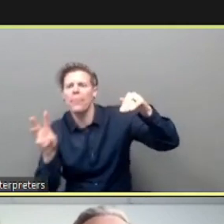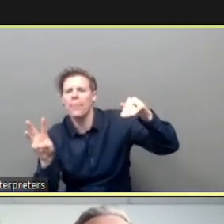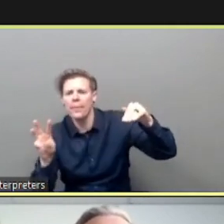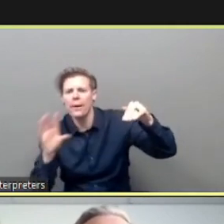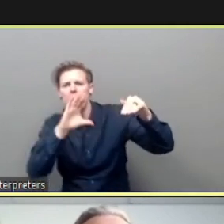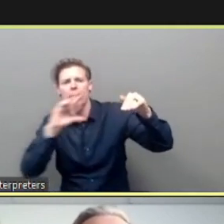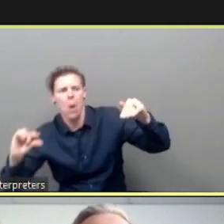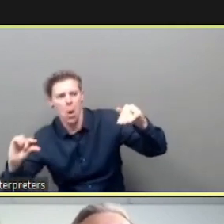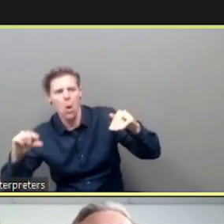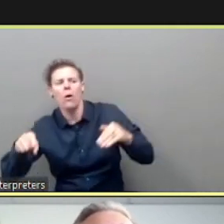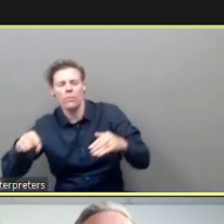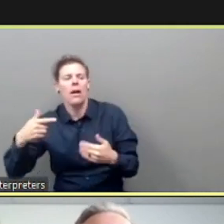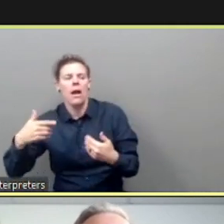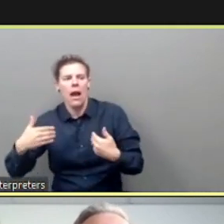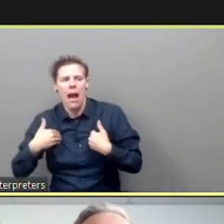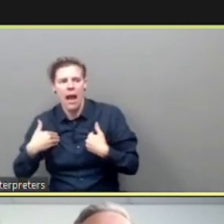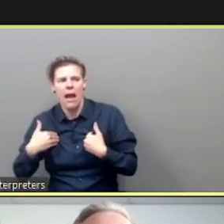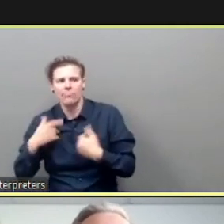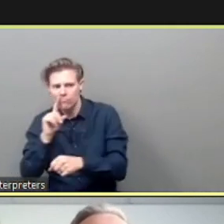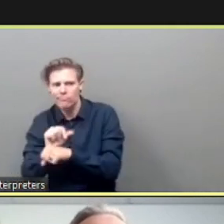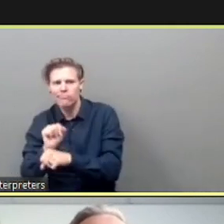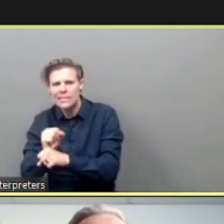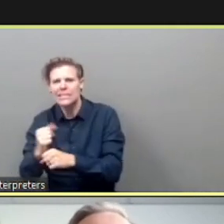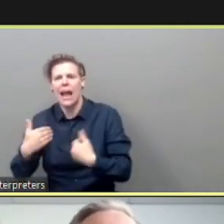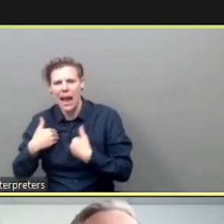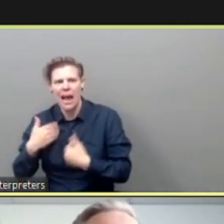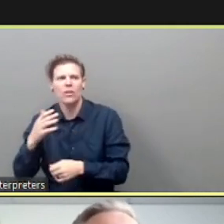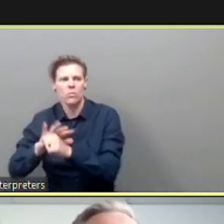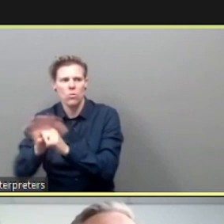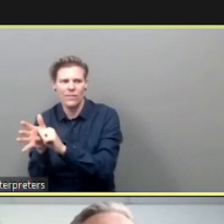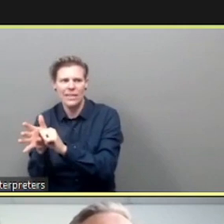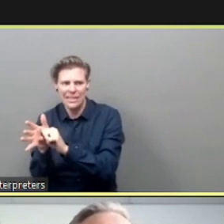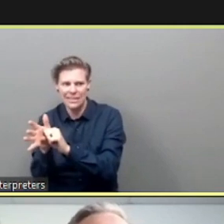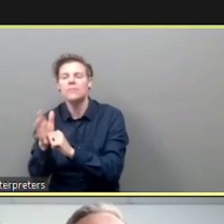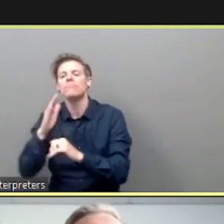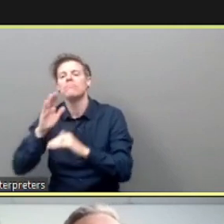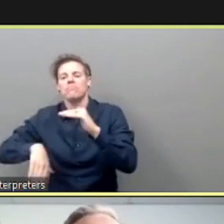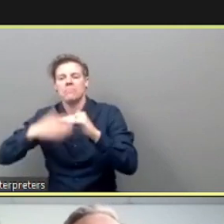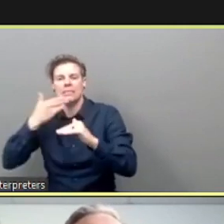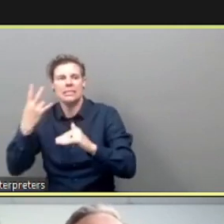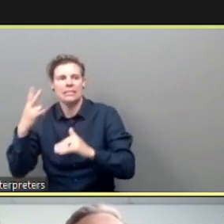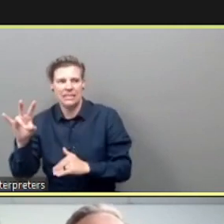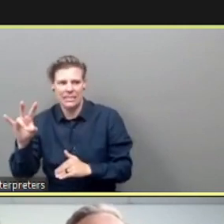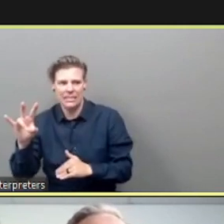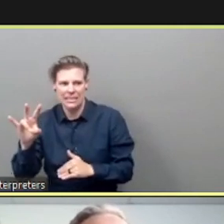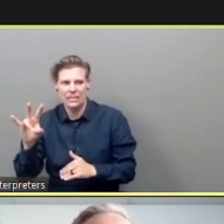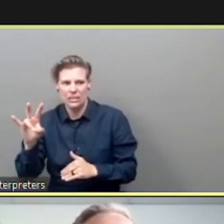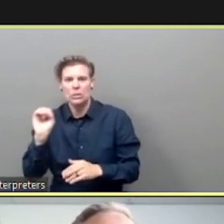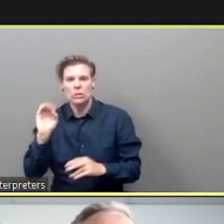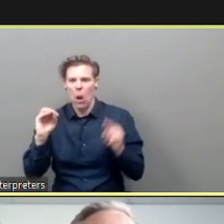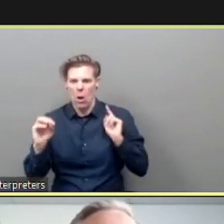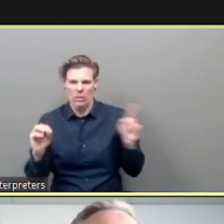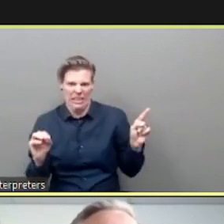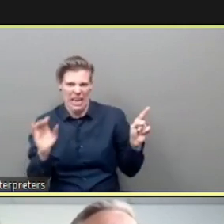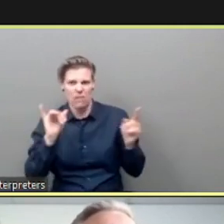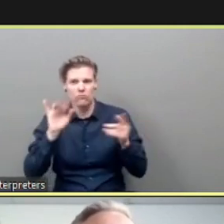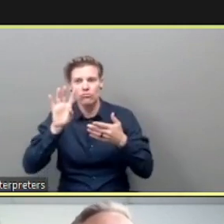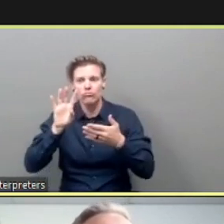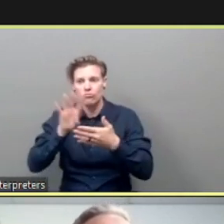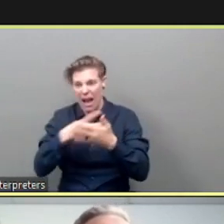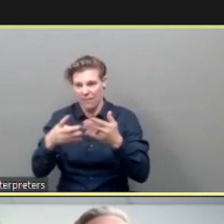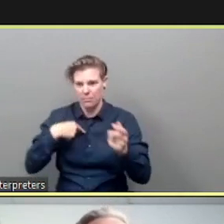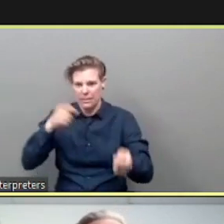cases, which is 17 and under. We cleaned up this graph thanks to our epidemiology folks. We took out all the adults,